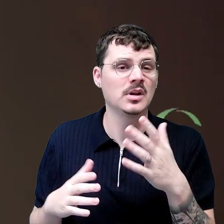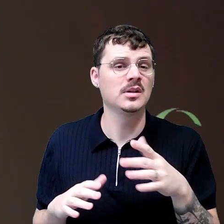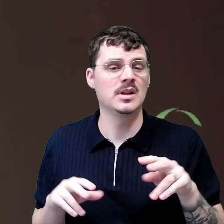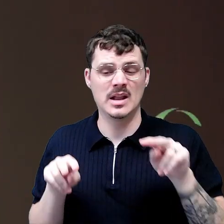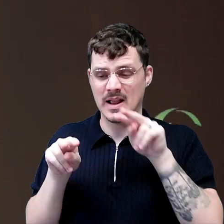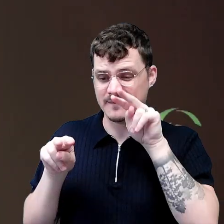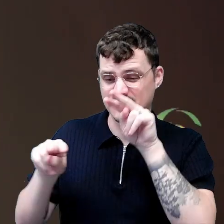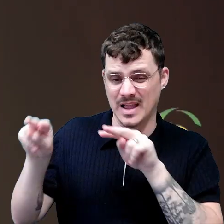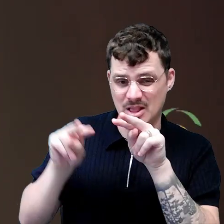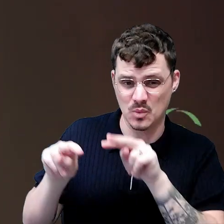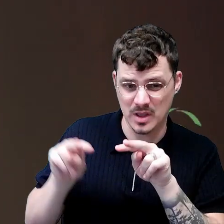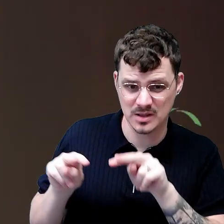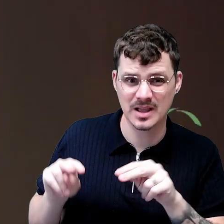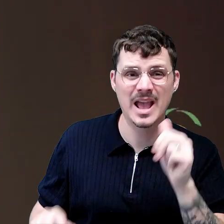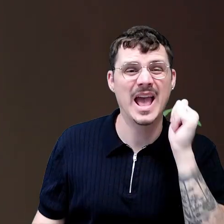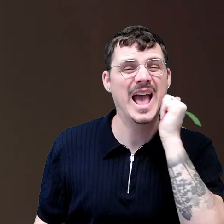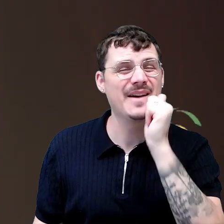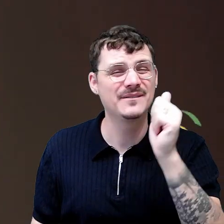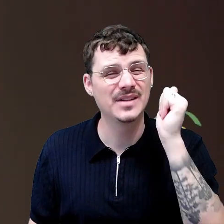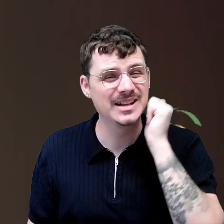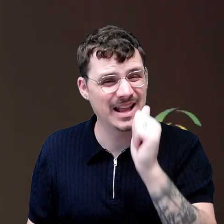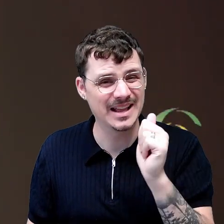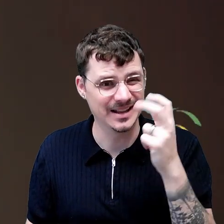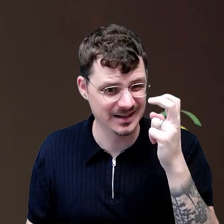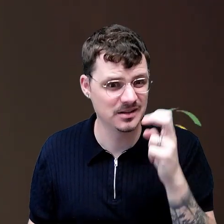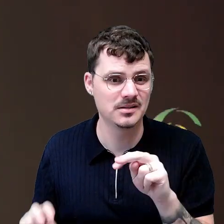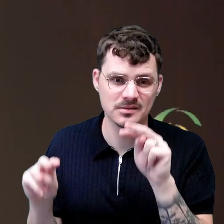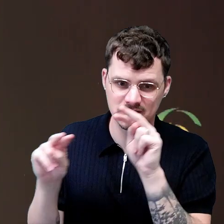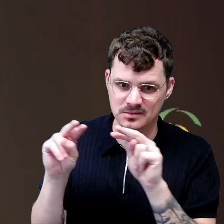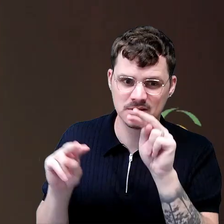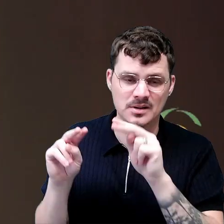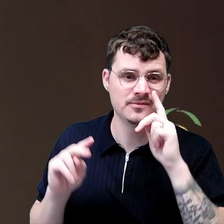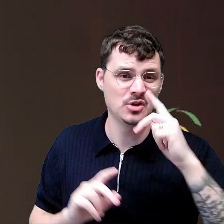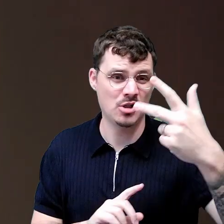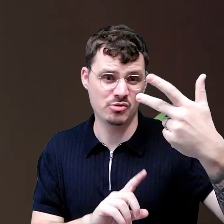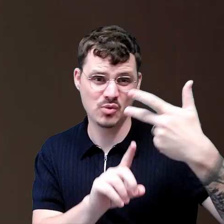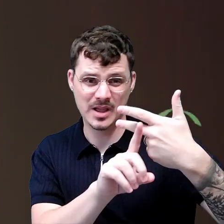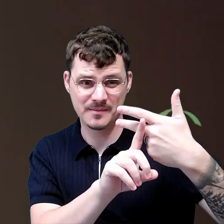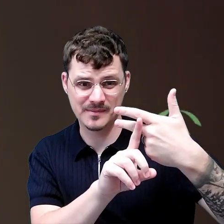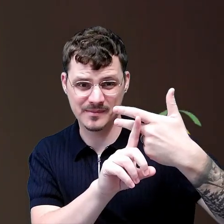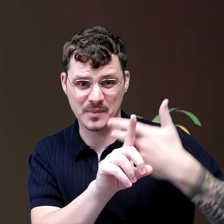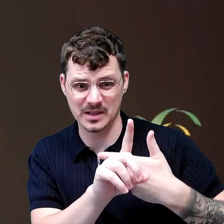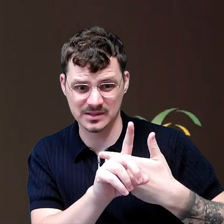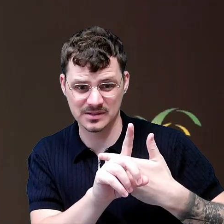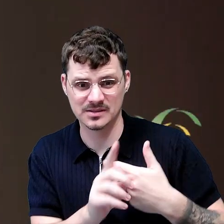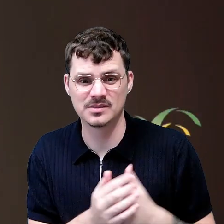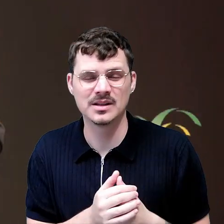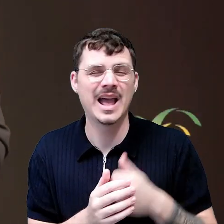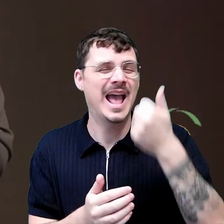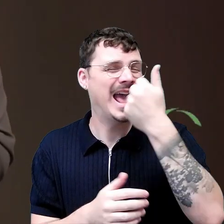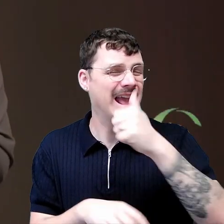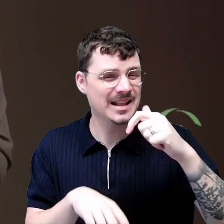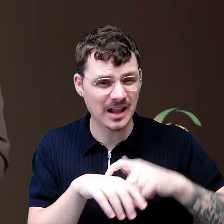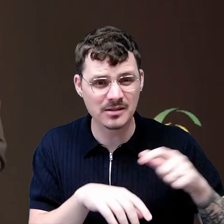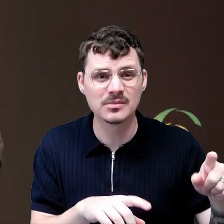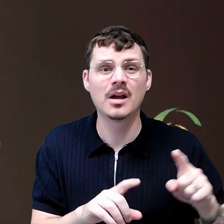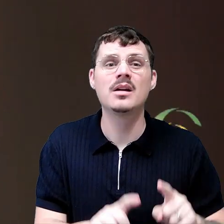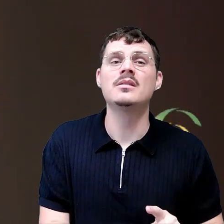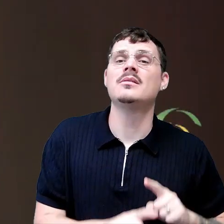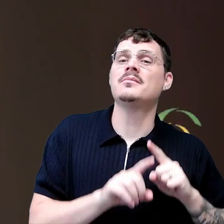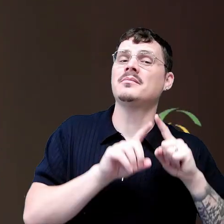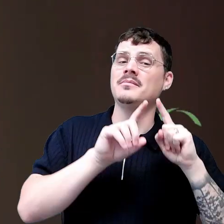being evaluated every day almost for the last 3 months. And every single time she